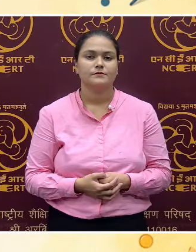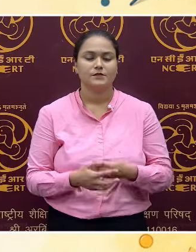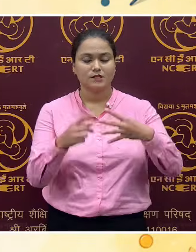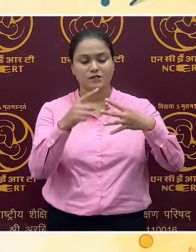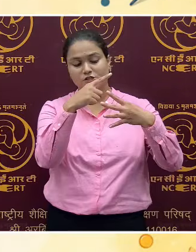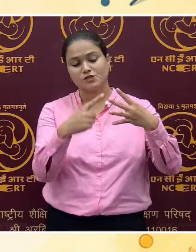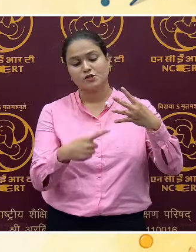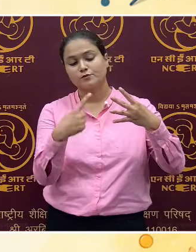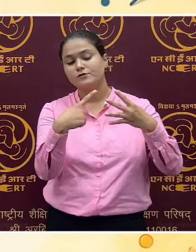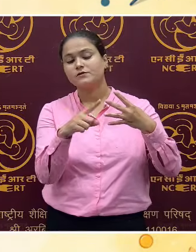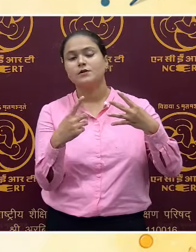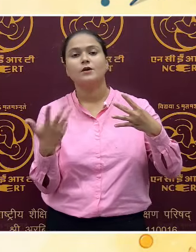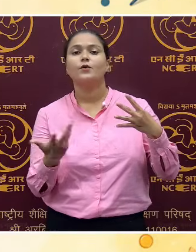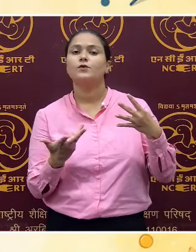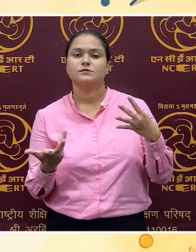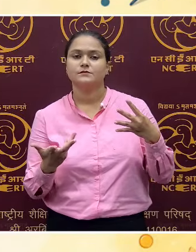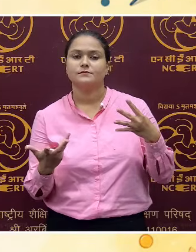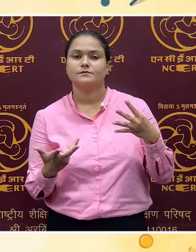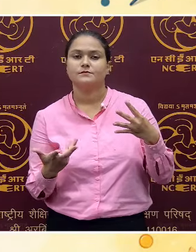Which one?